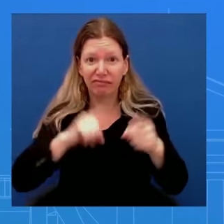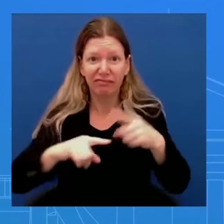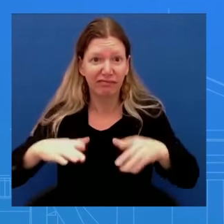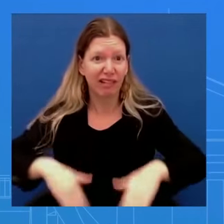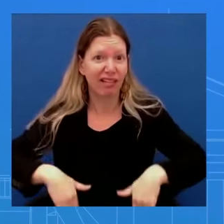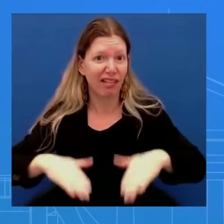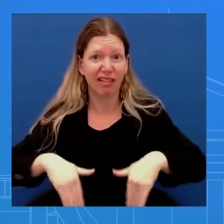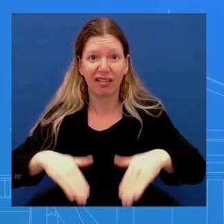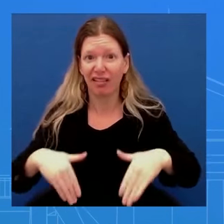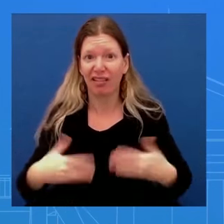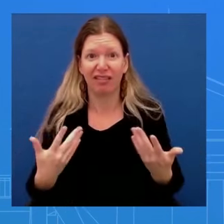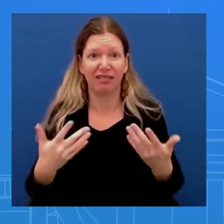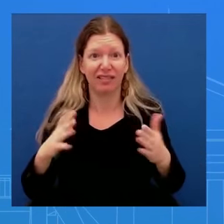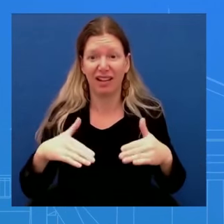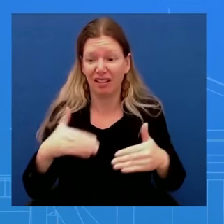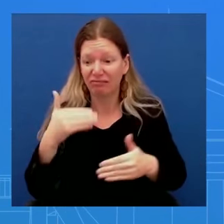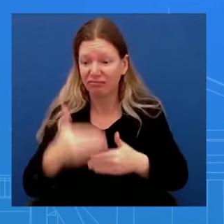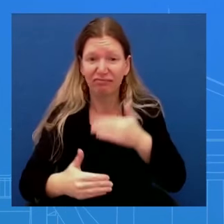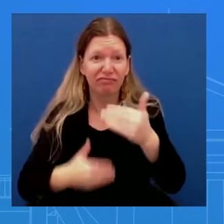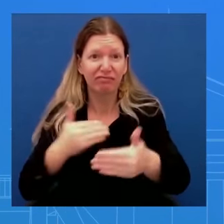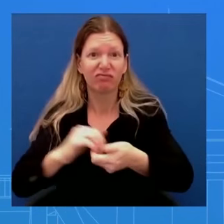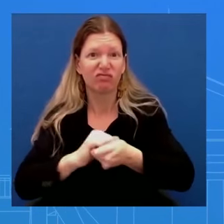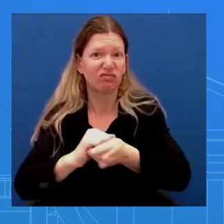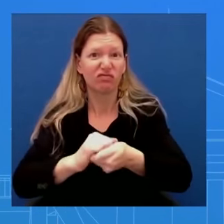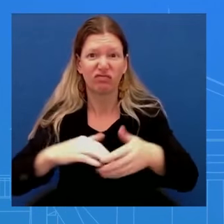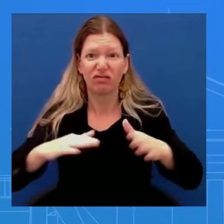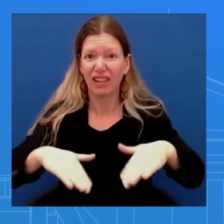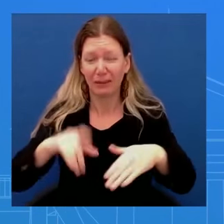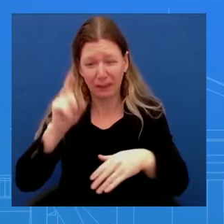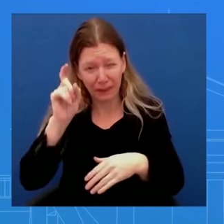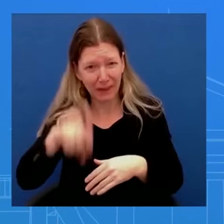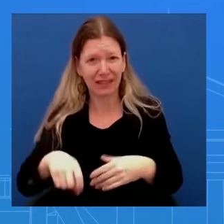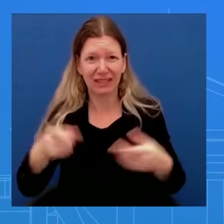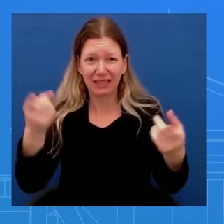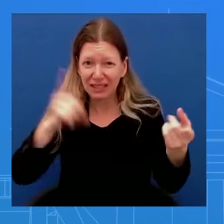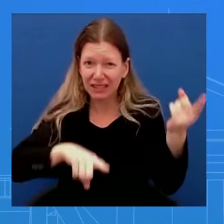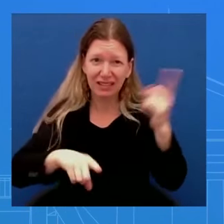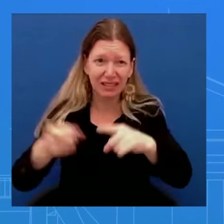to deal with the border security issue that we appreciate,